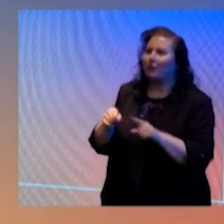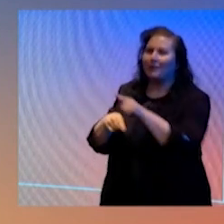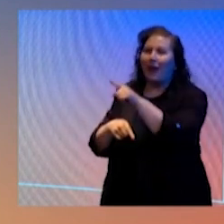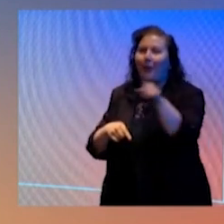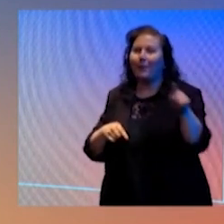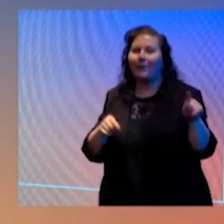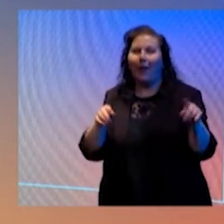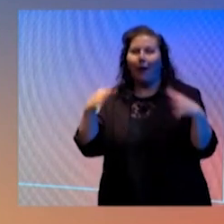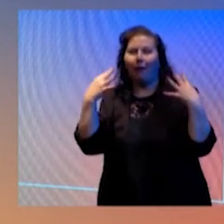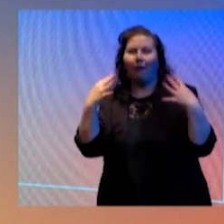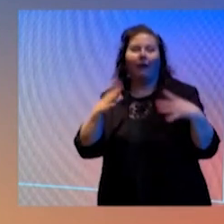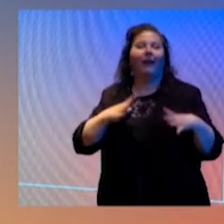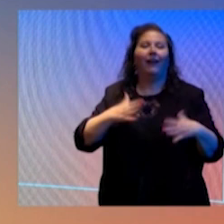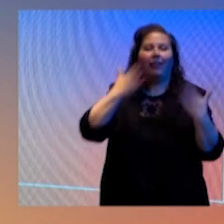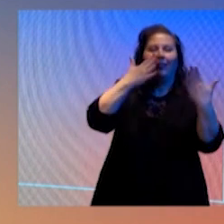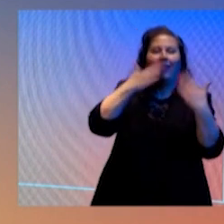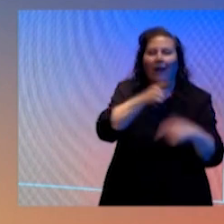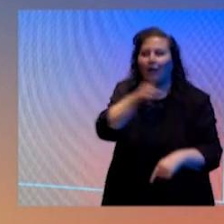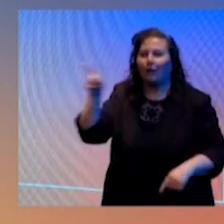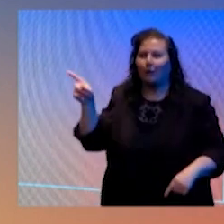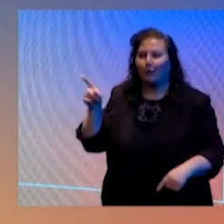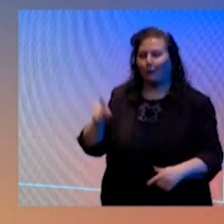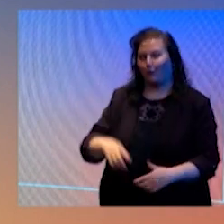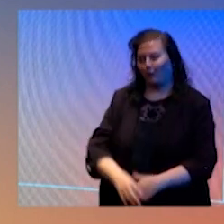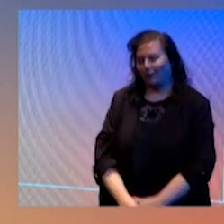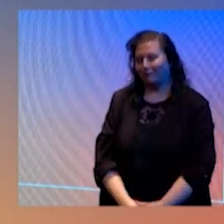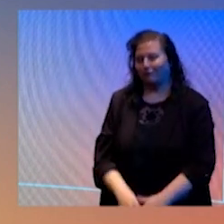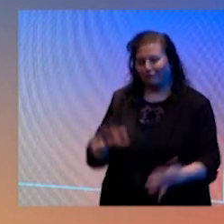well? All right, let's hear it for our students.